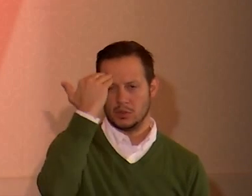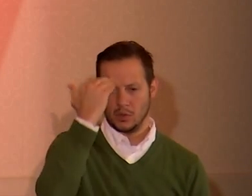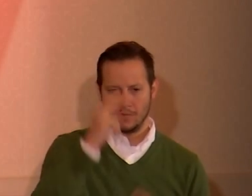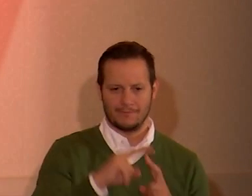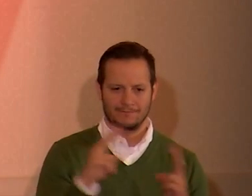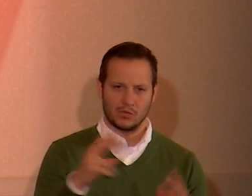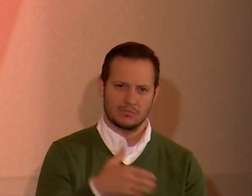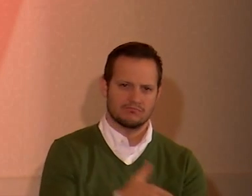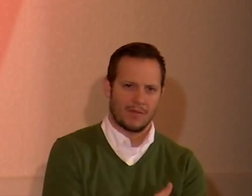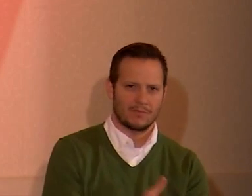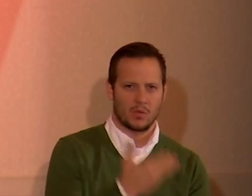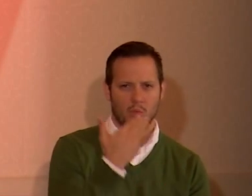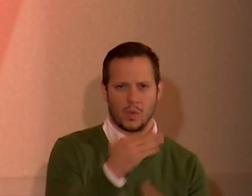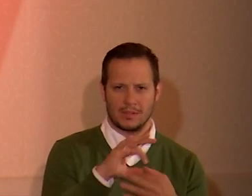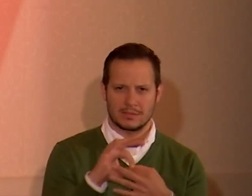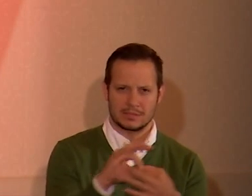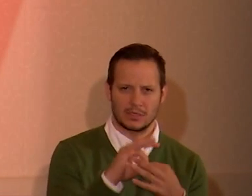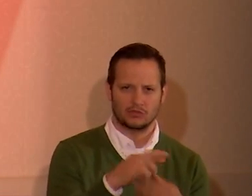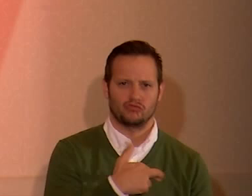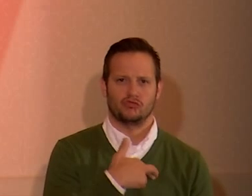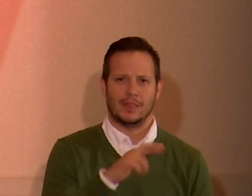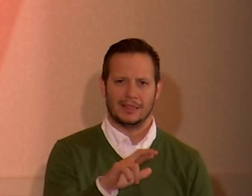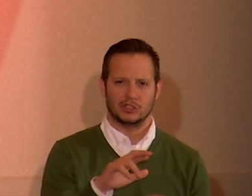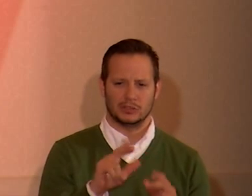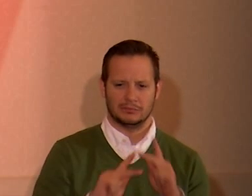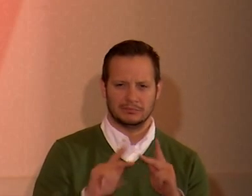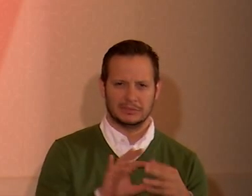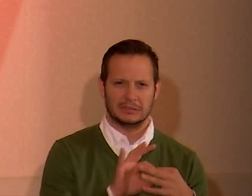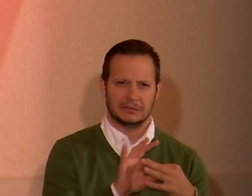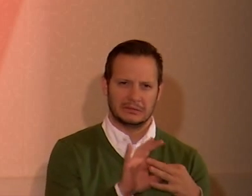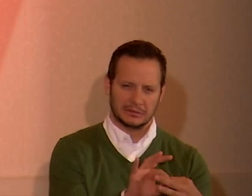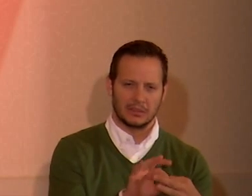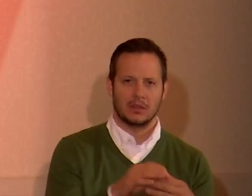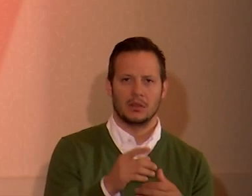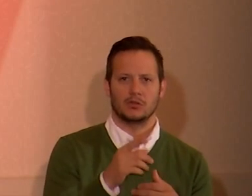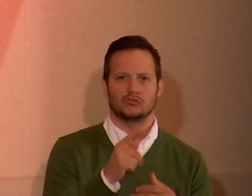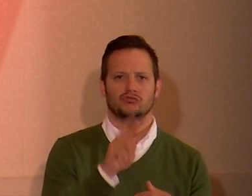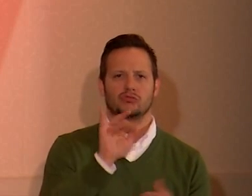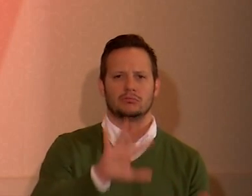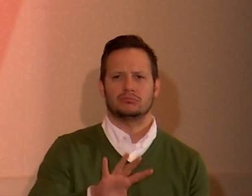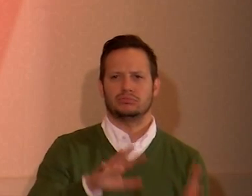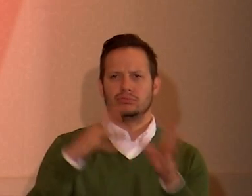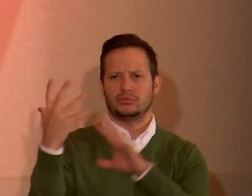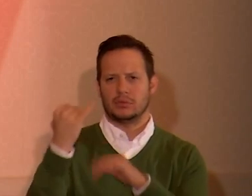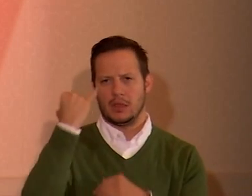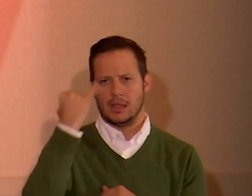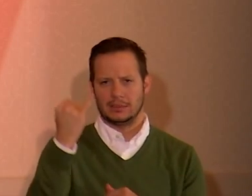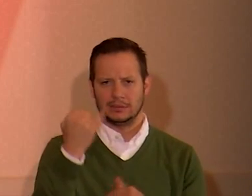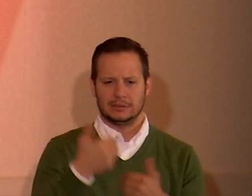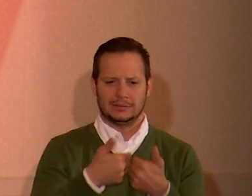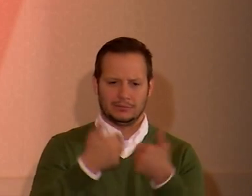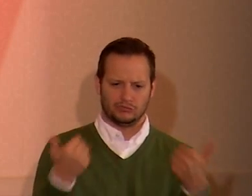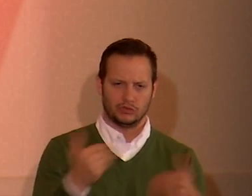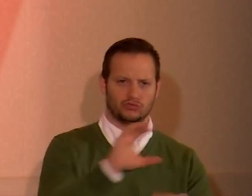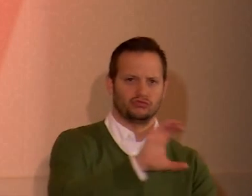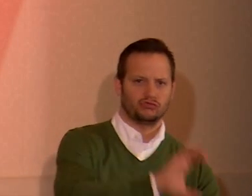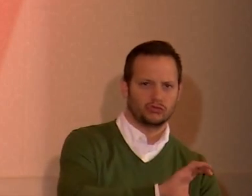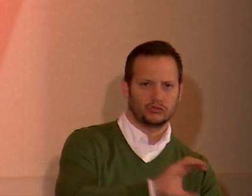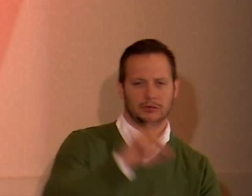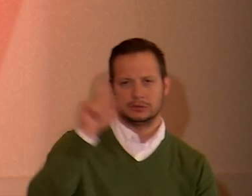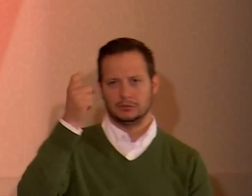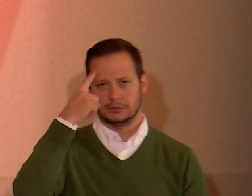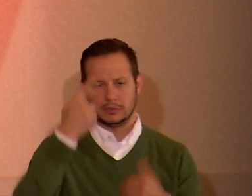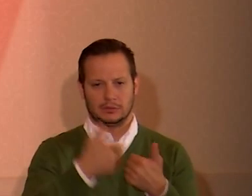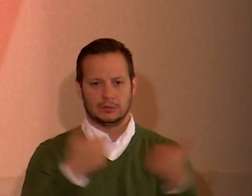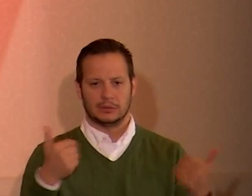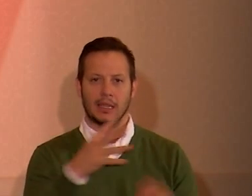well-connected politico-religious forces trying to upend the very idea of the separation of church and state and the freedom